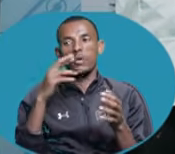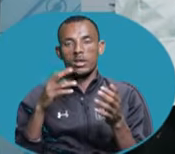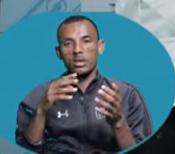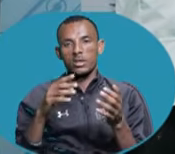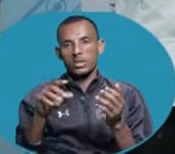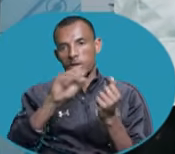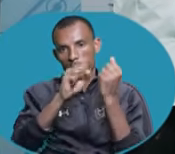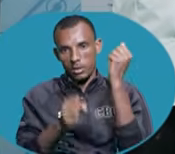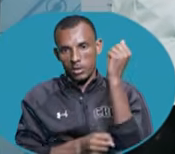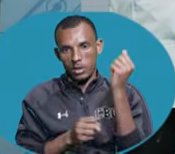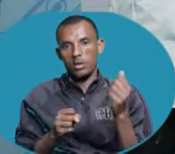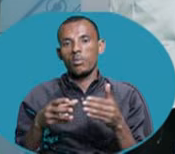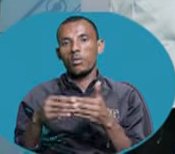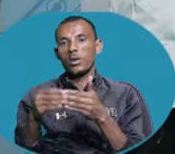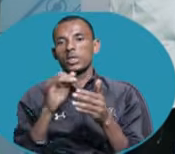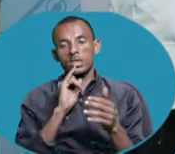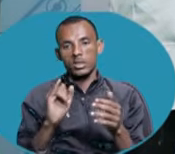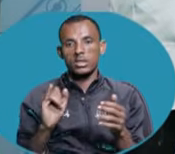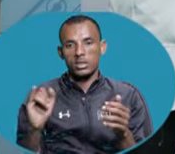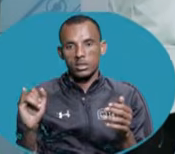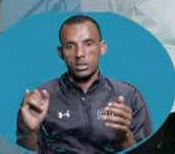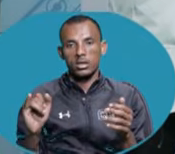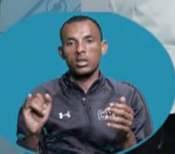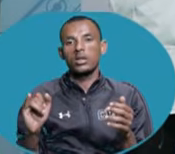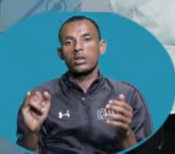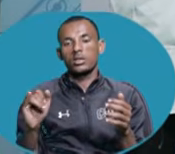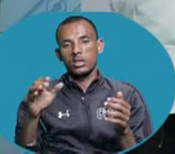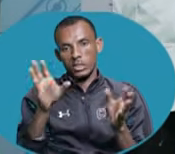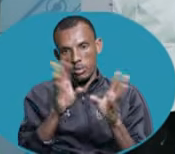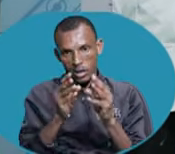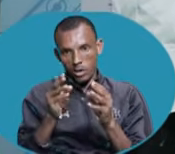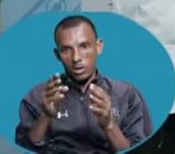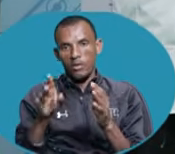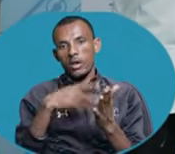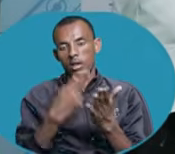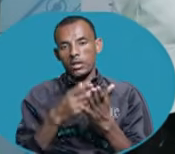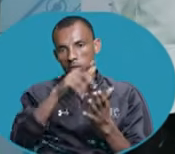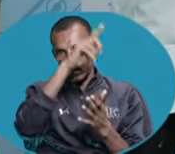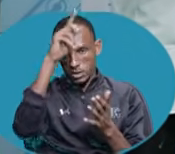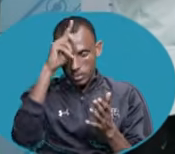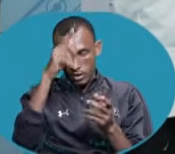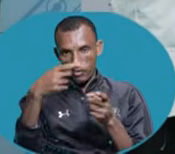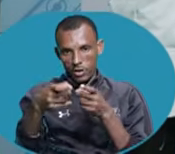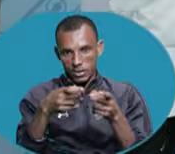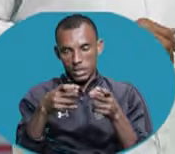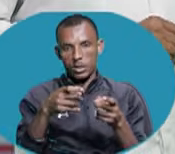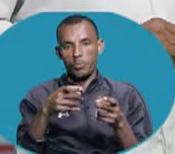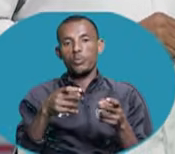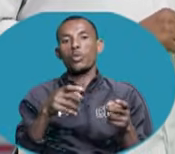The appeasement policy of Chamberlain was totally failed when Germany invasion of